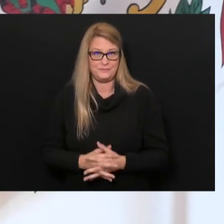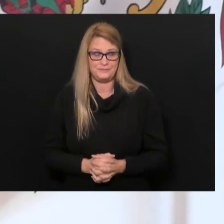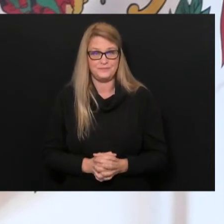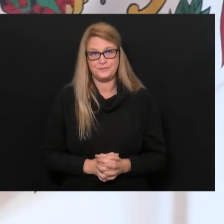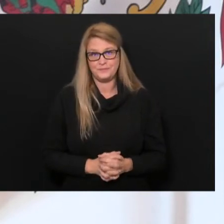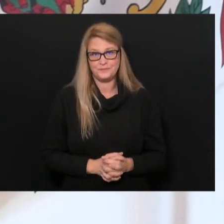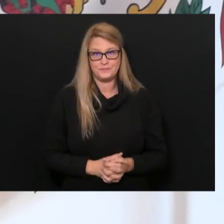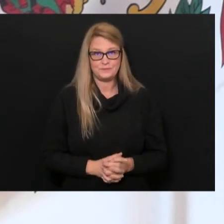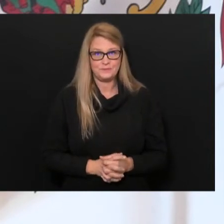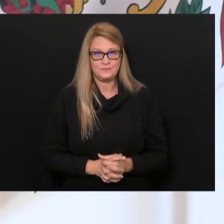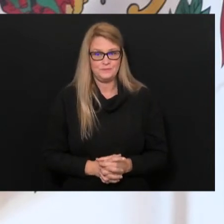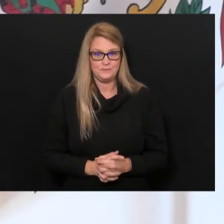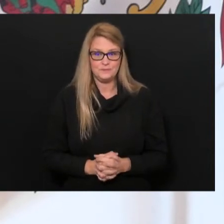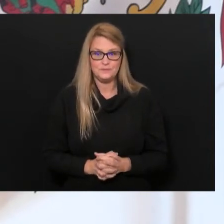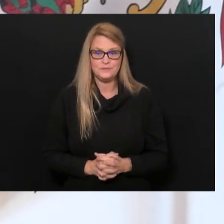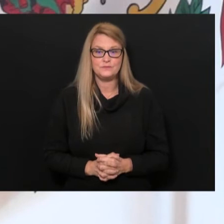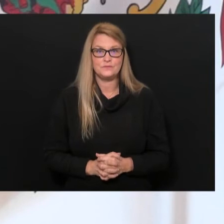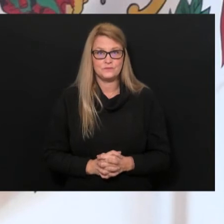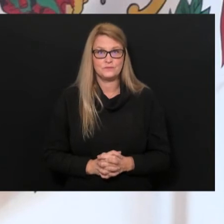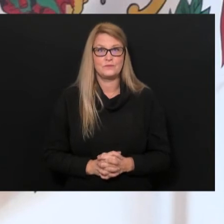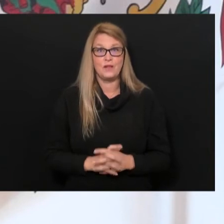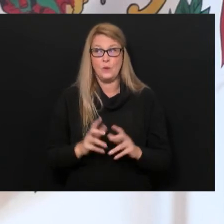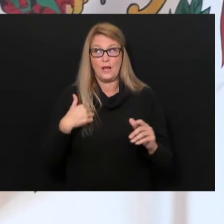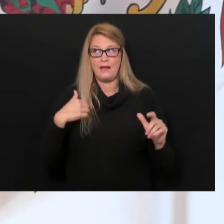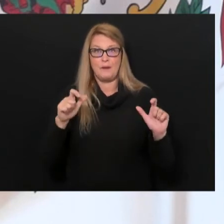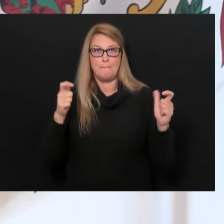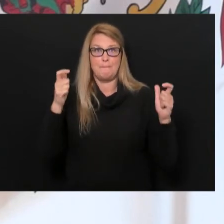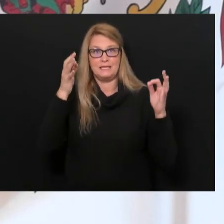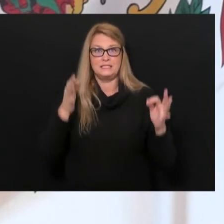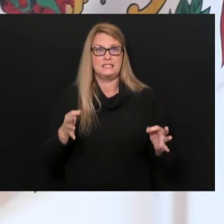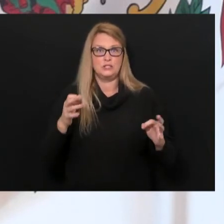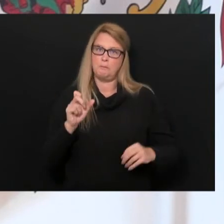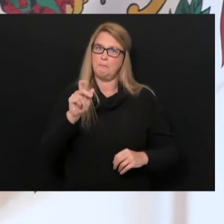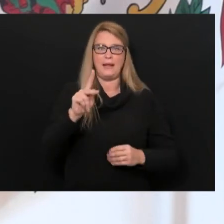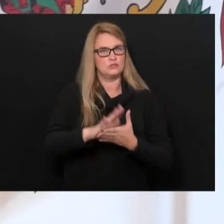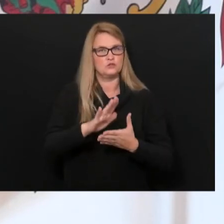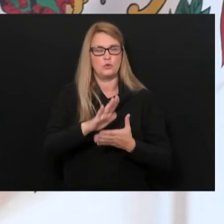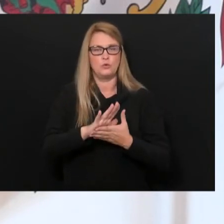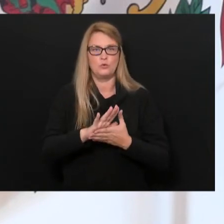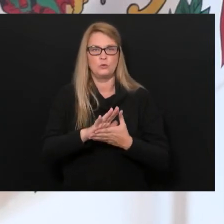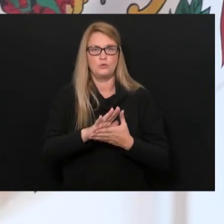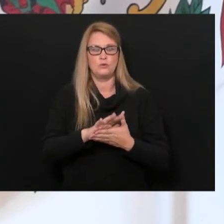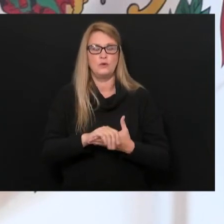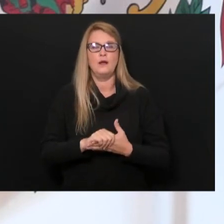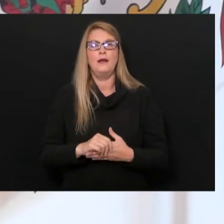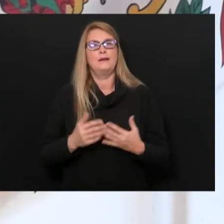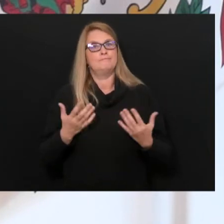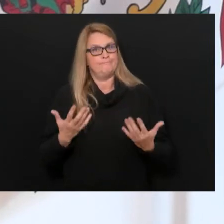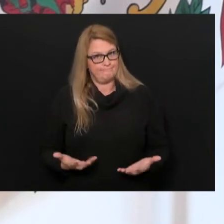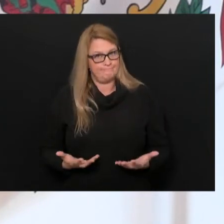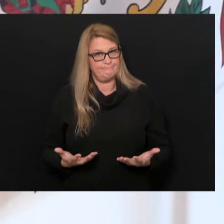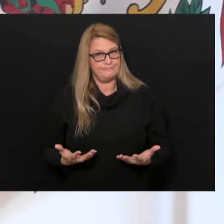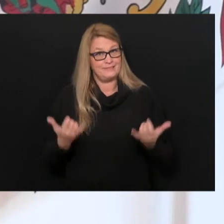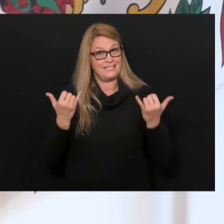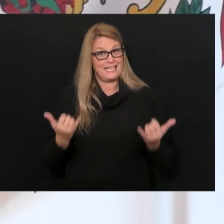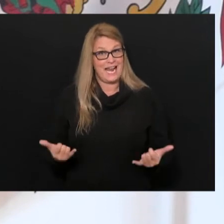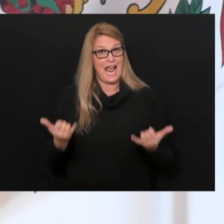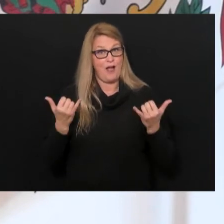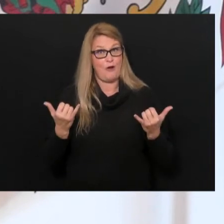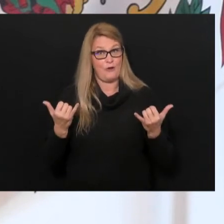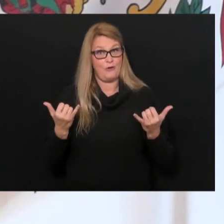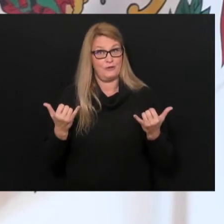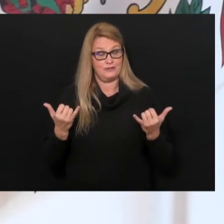So we made a big decision. Let's go back to school. Now, in doing so, then we took